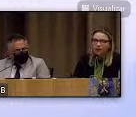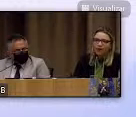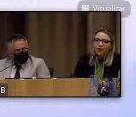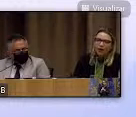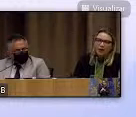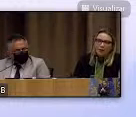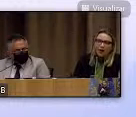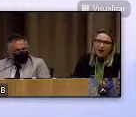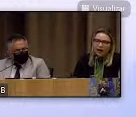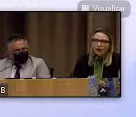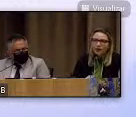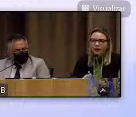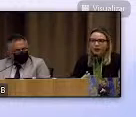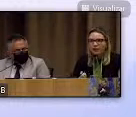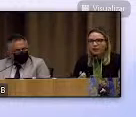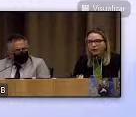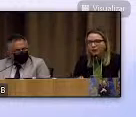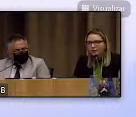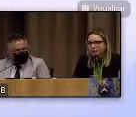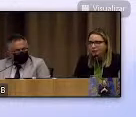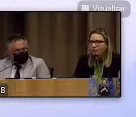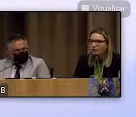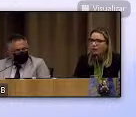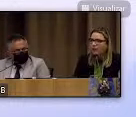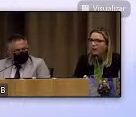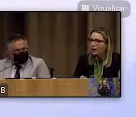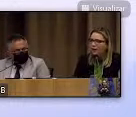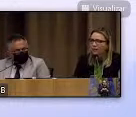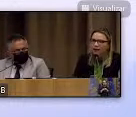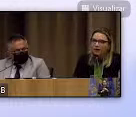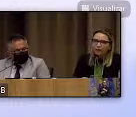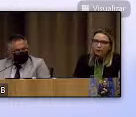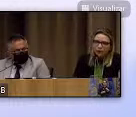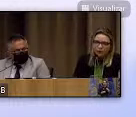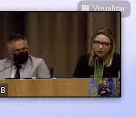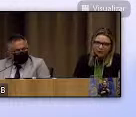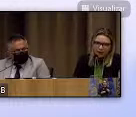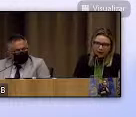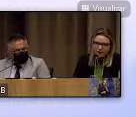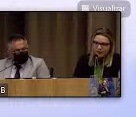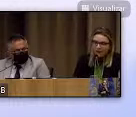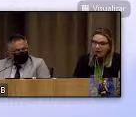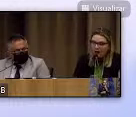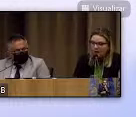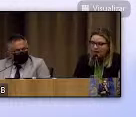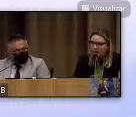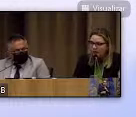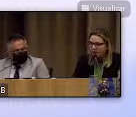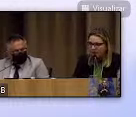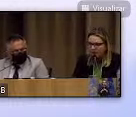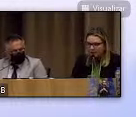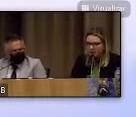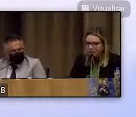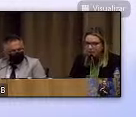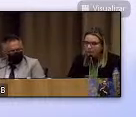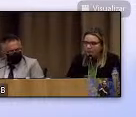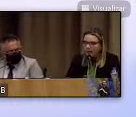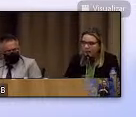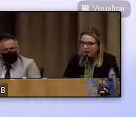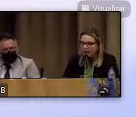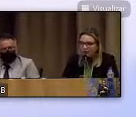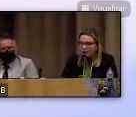lab, image, nutrition, in order to have different flows inside of